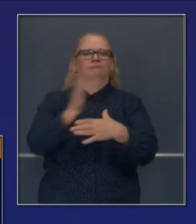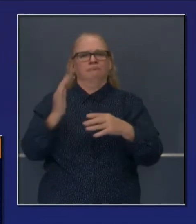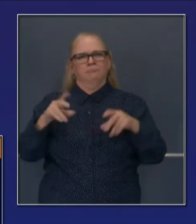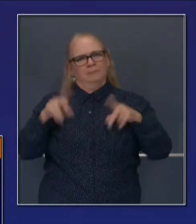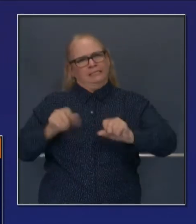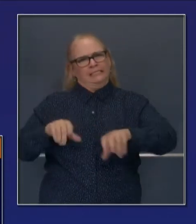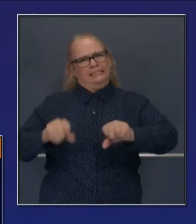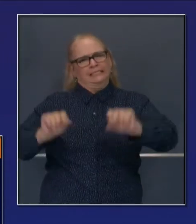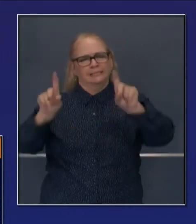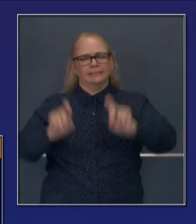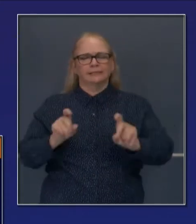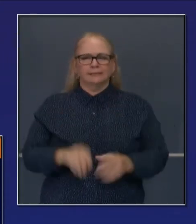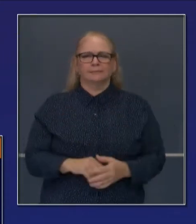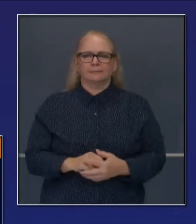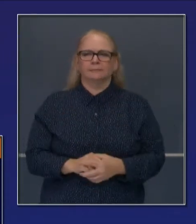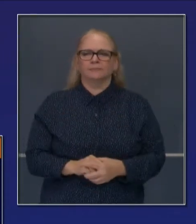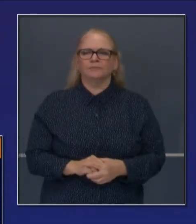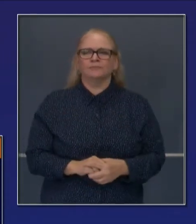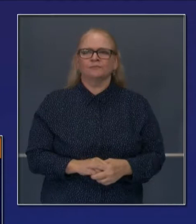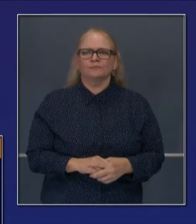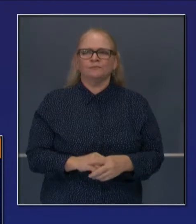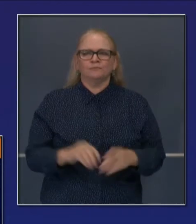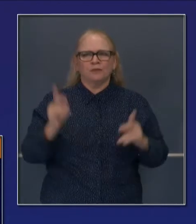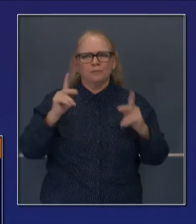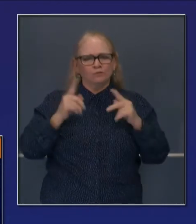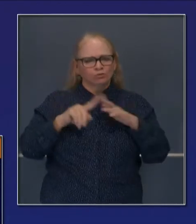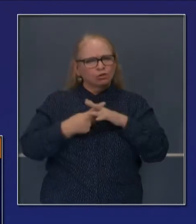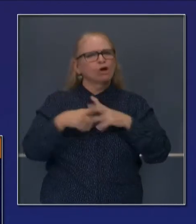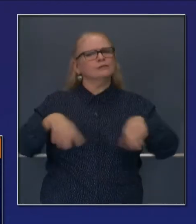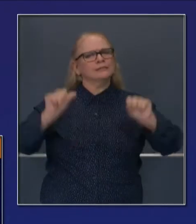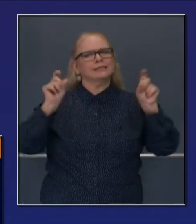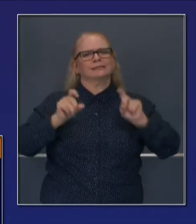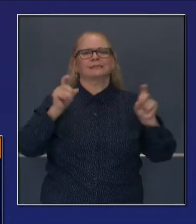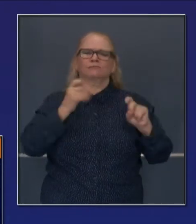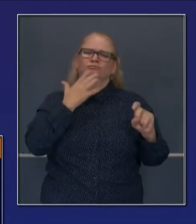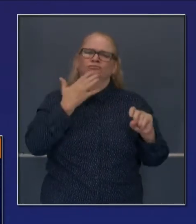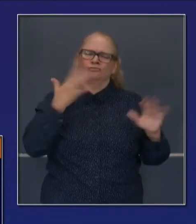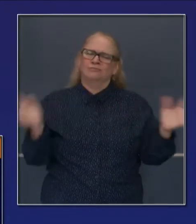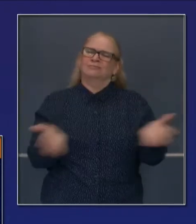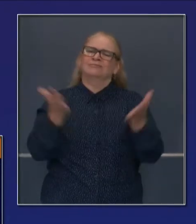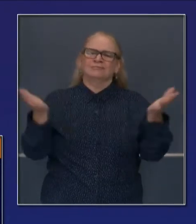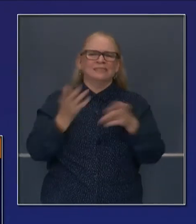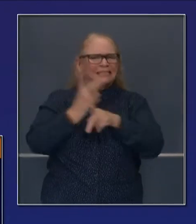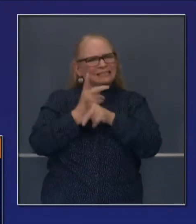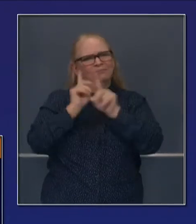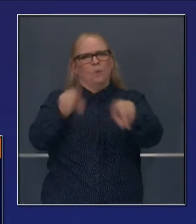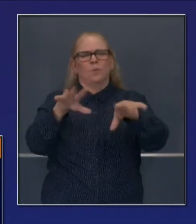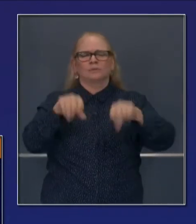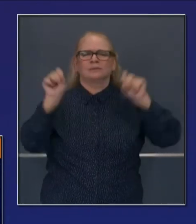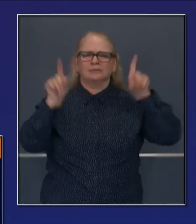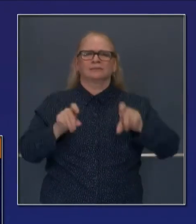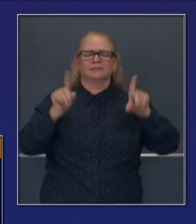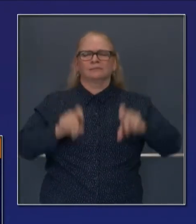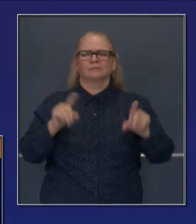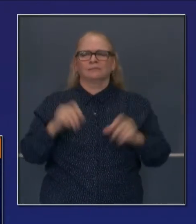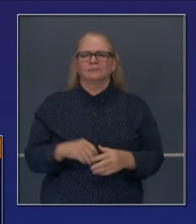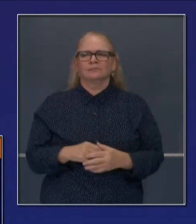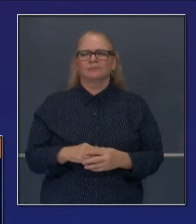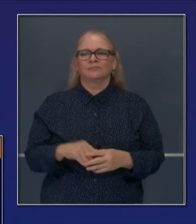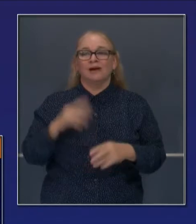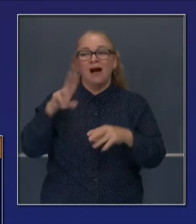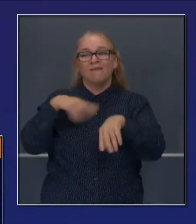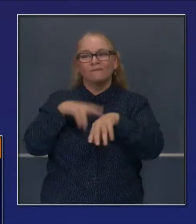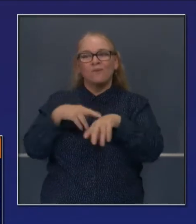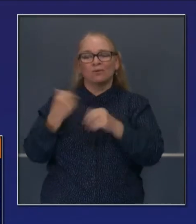average tests getting back up, again, impacted substantially by the wildfires over the course of the last 6 or